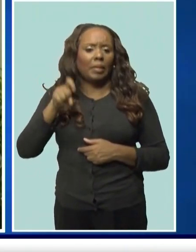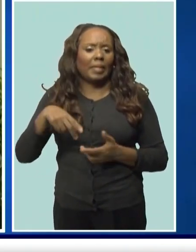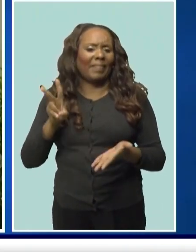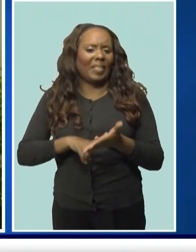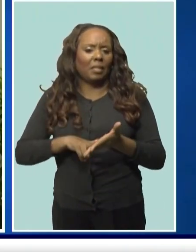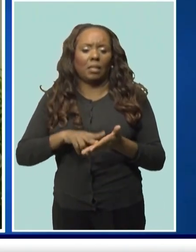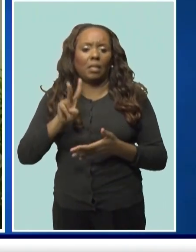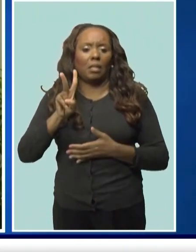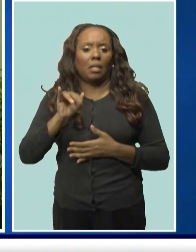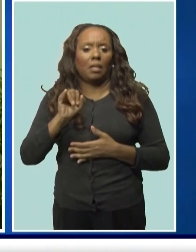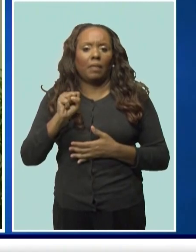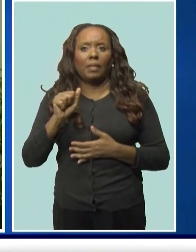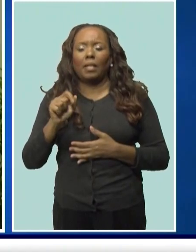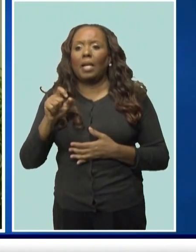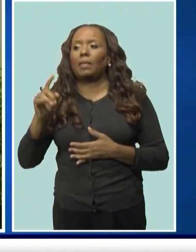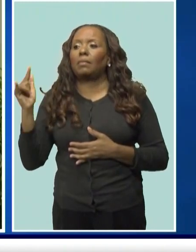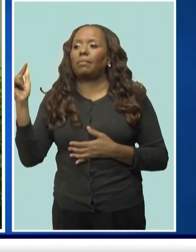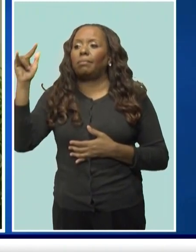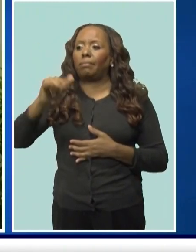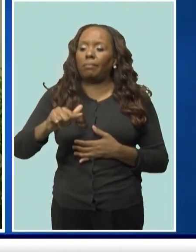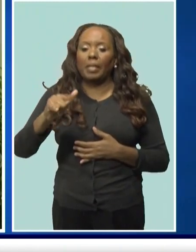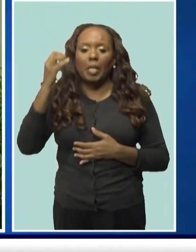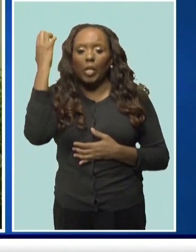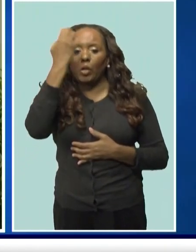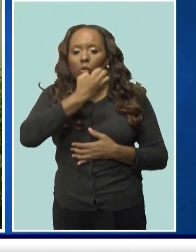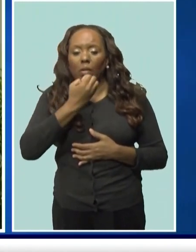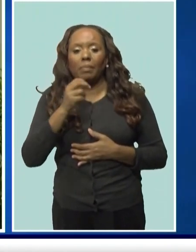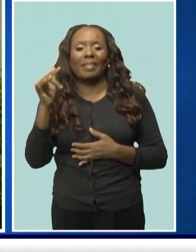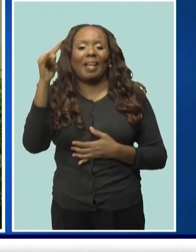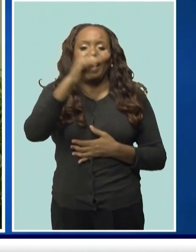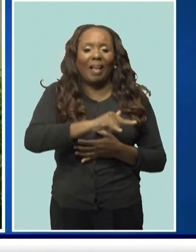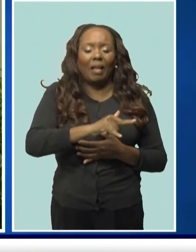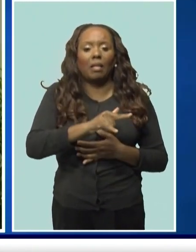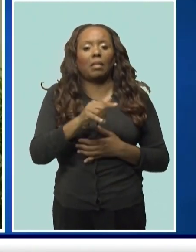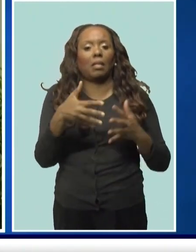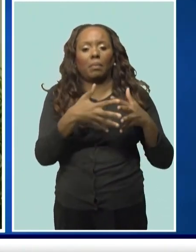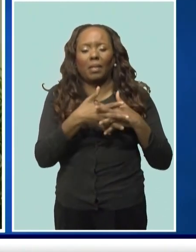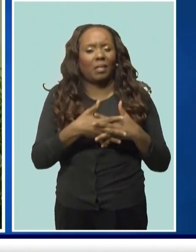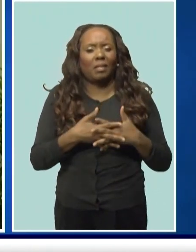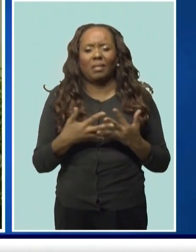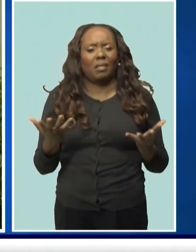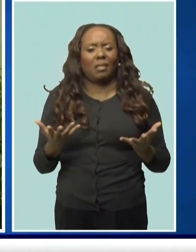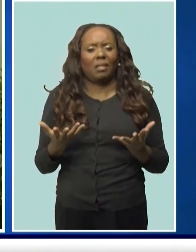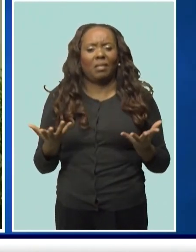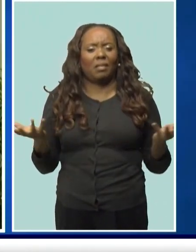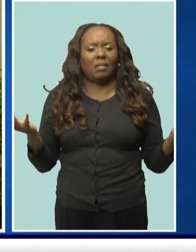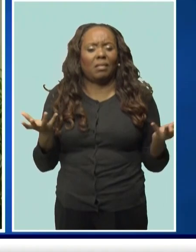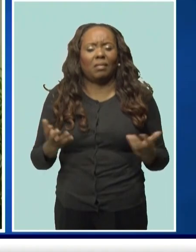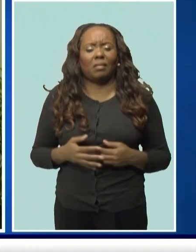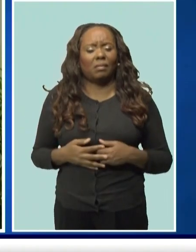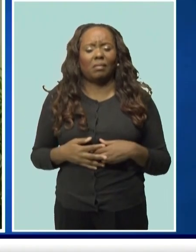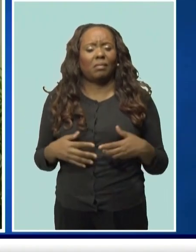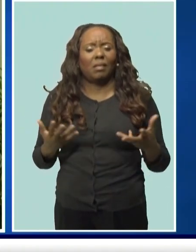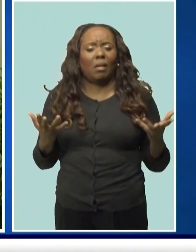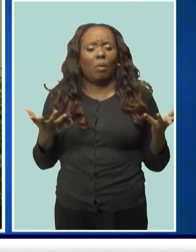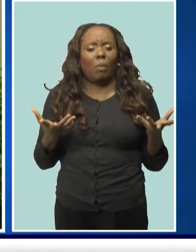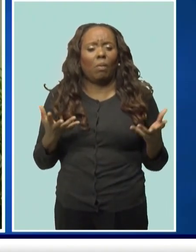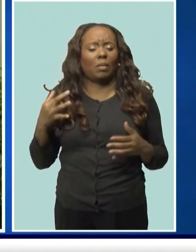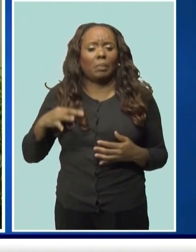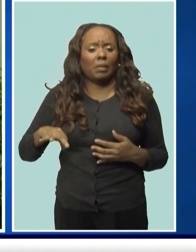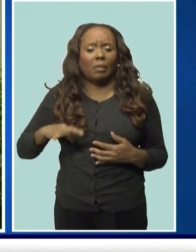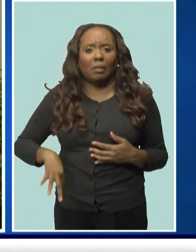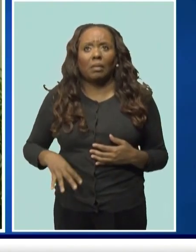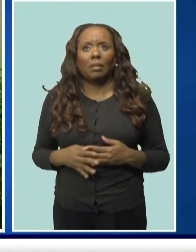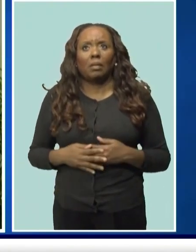Europe, or you have to go through North America, what is the benefit? And we therefore now have to move with haste in having